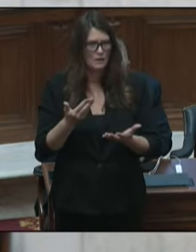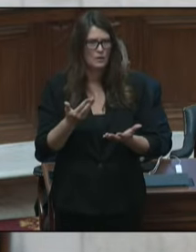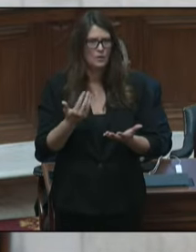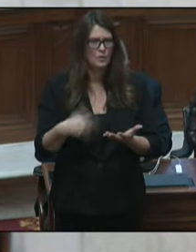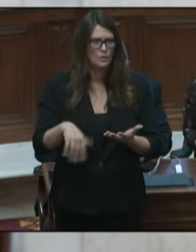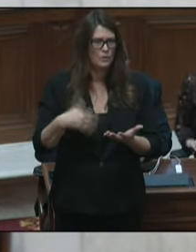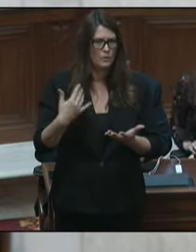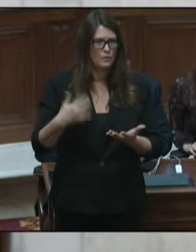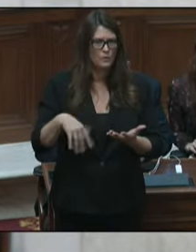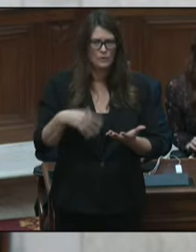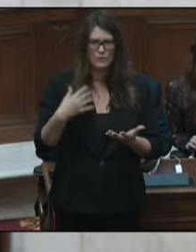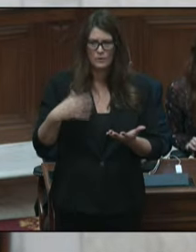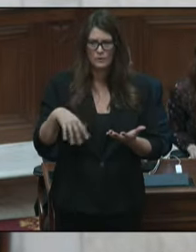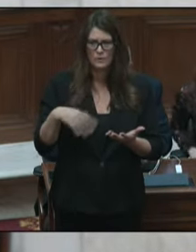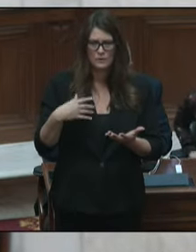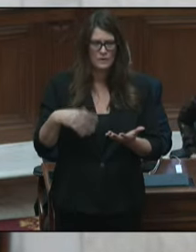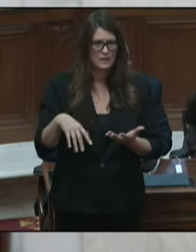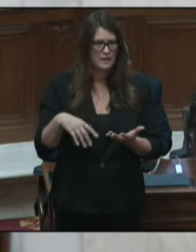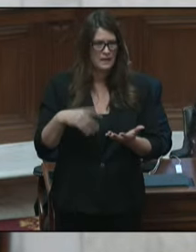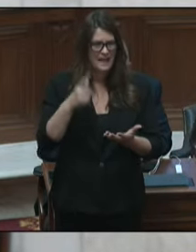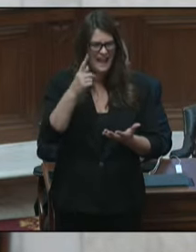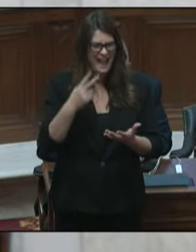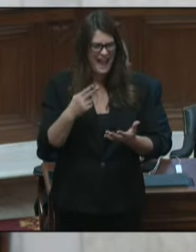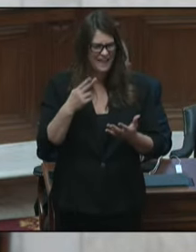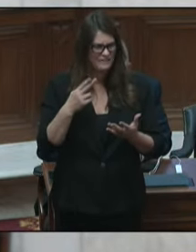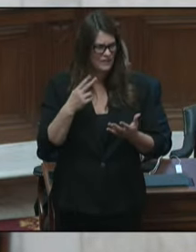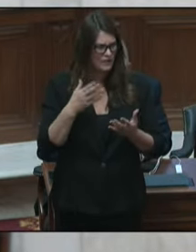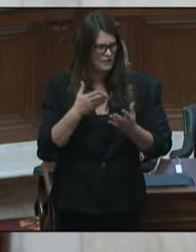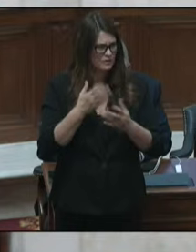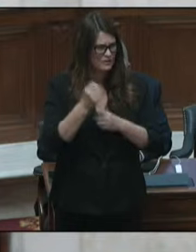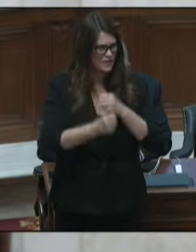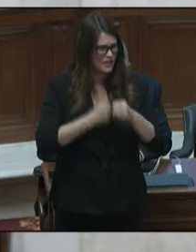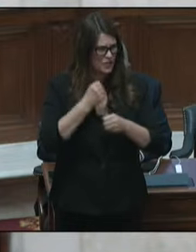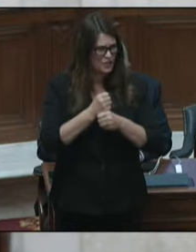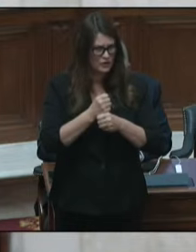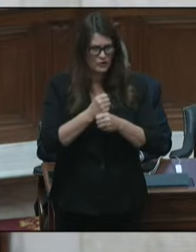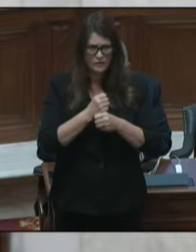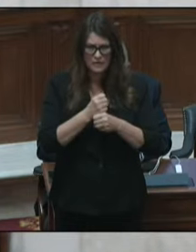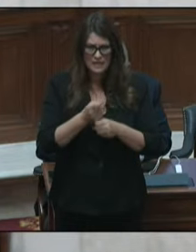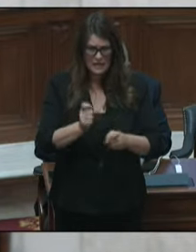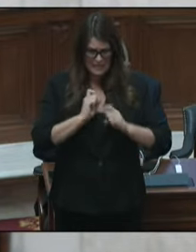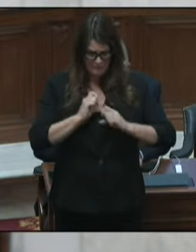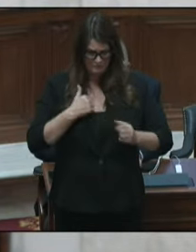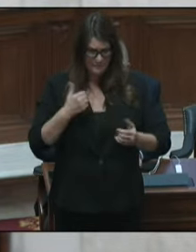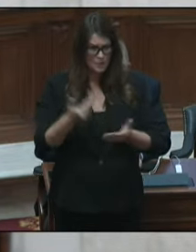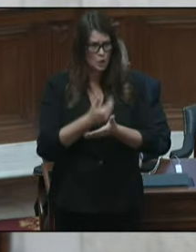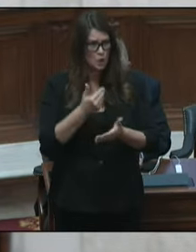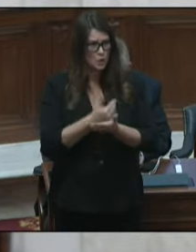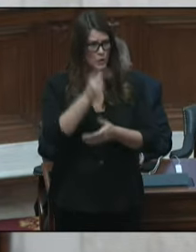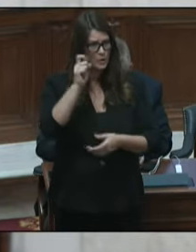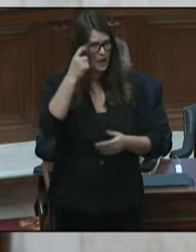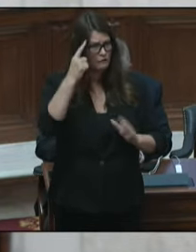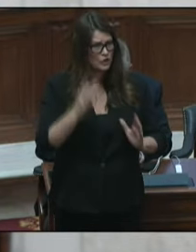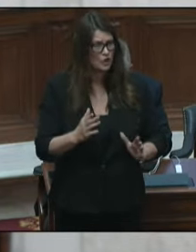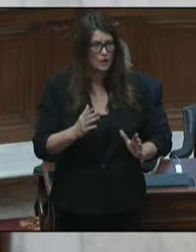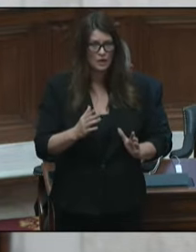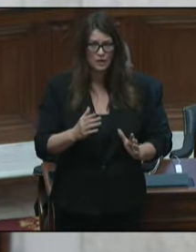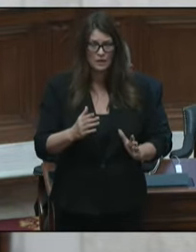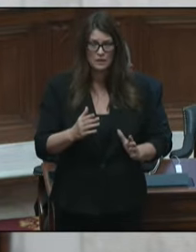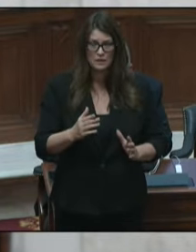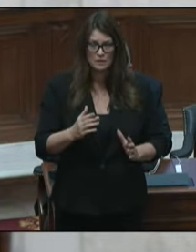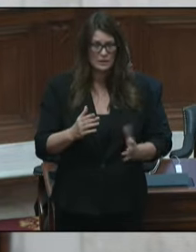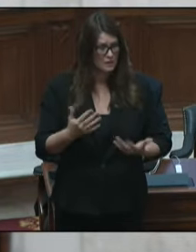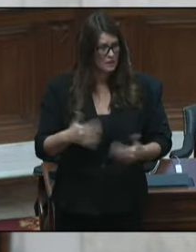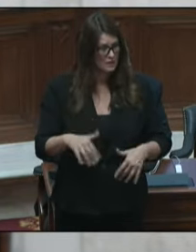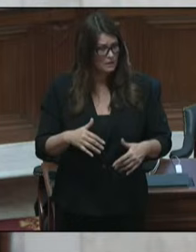living, we were halfway through the year. Like, you'll give a new governor, you know, sometime about this time